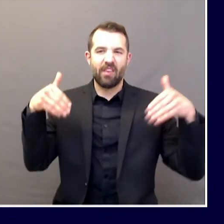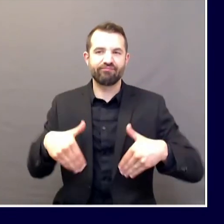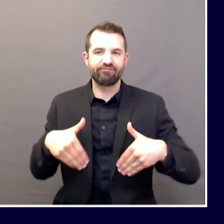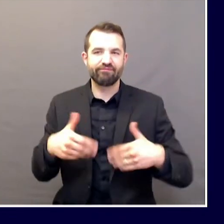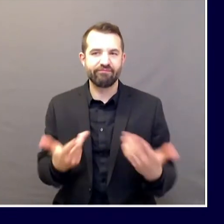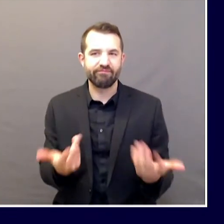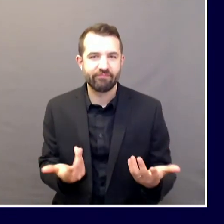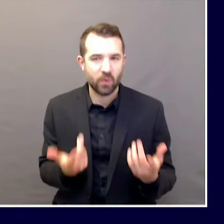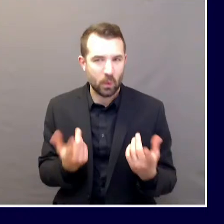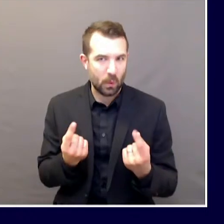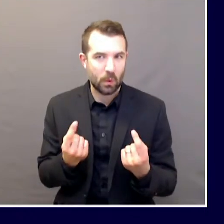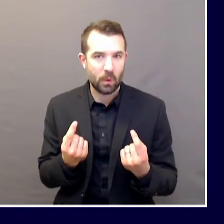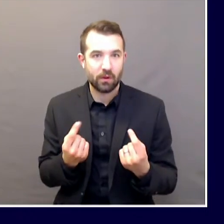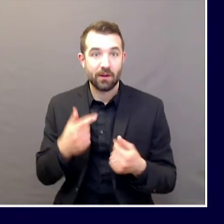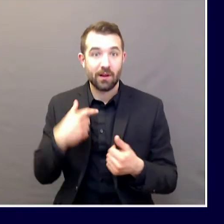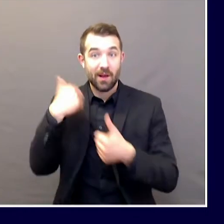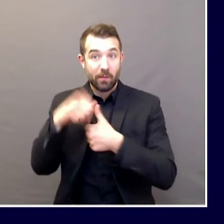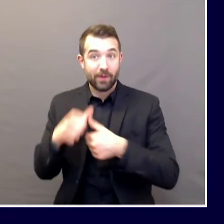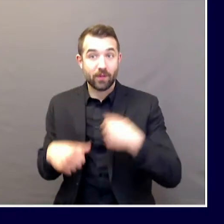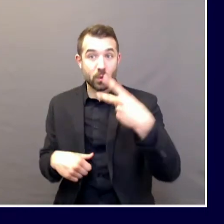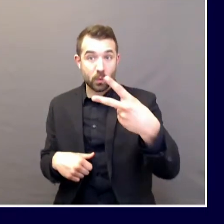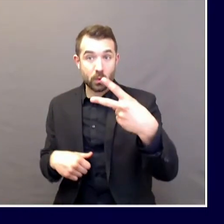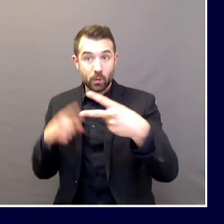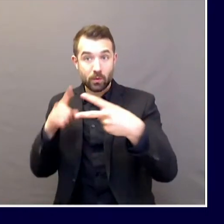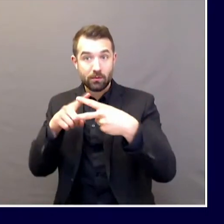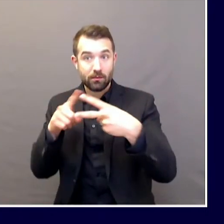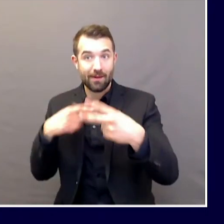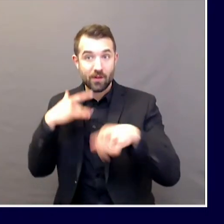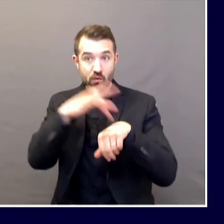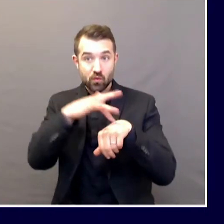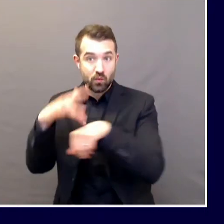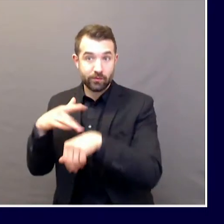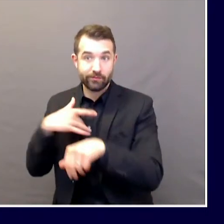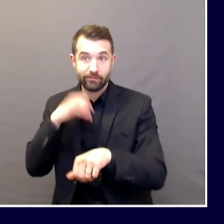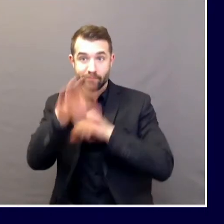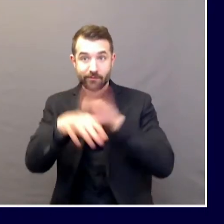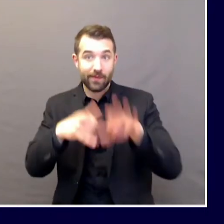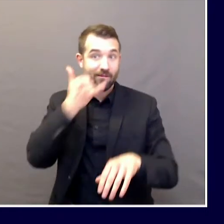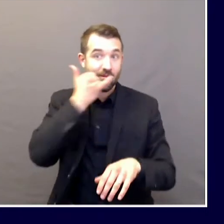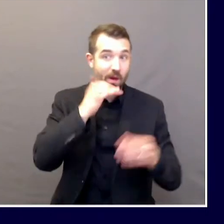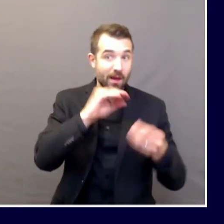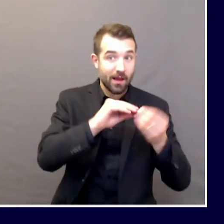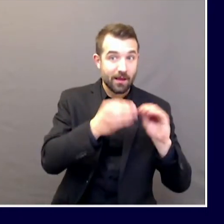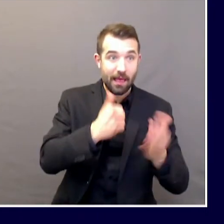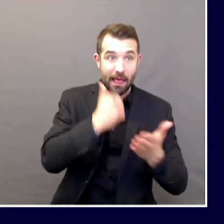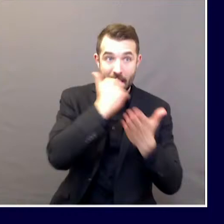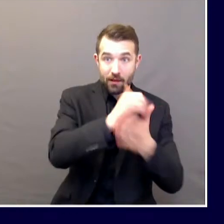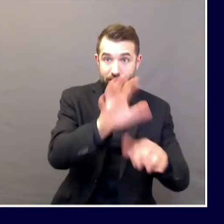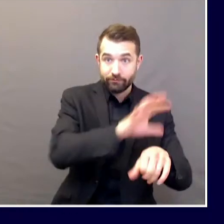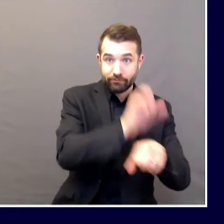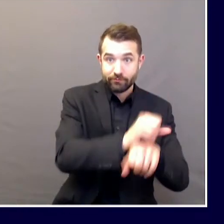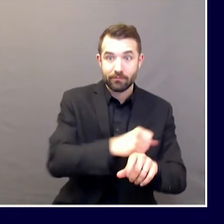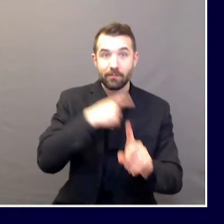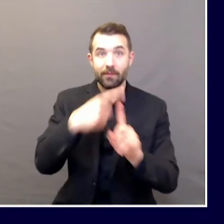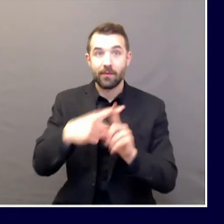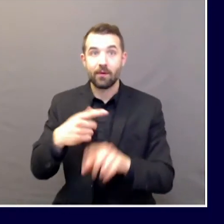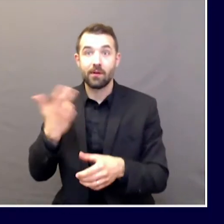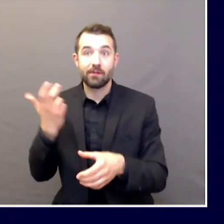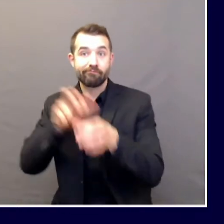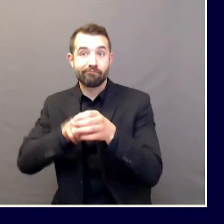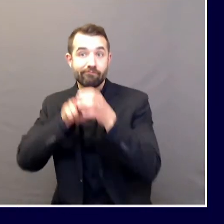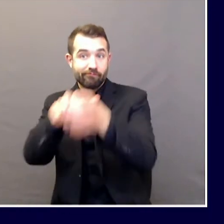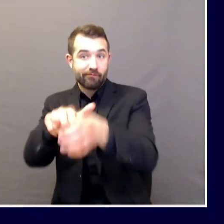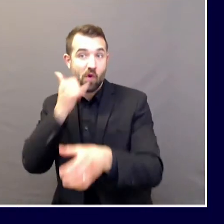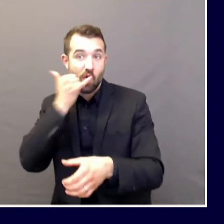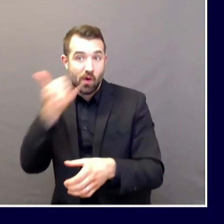think, critical to making sure that that doesn't happen. The two principal ways that we can try to make sure that